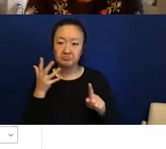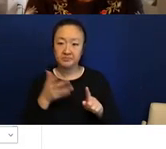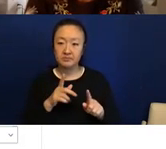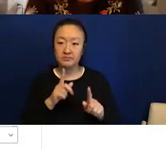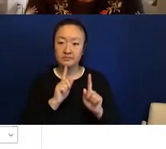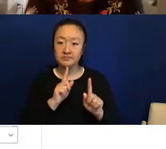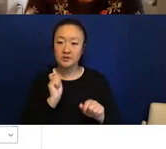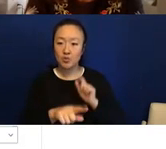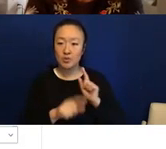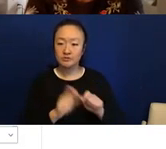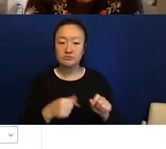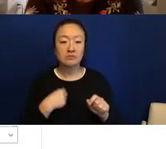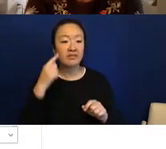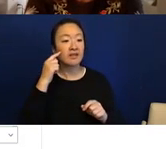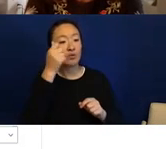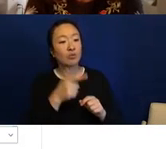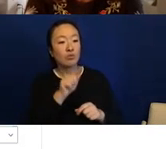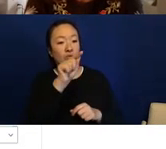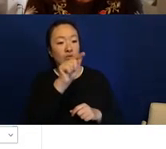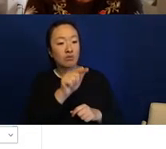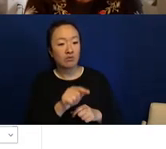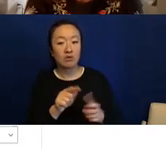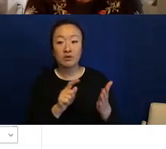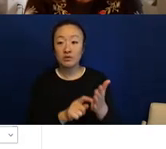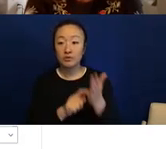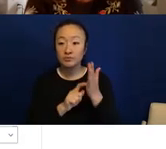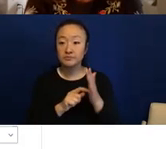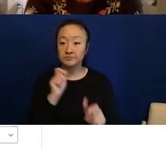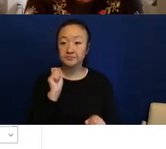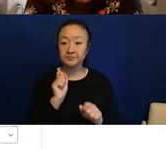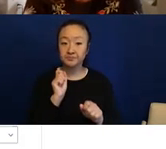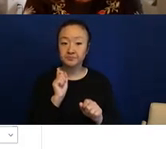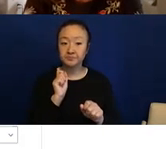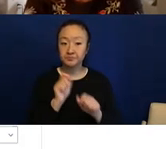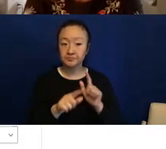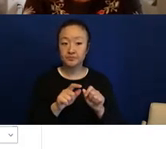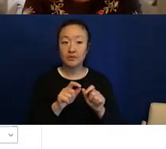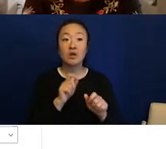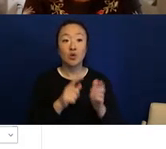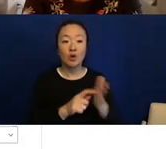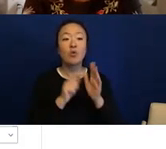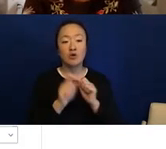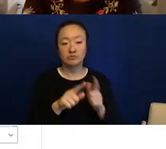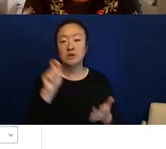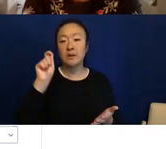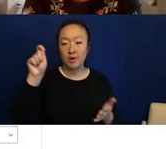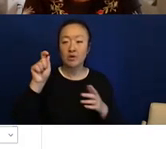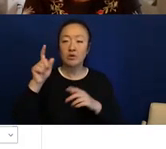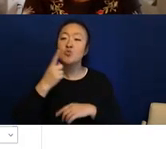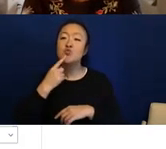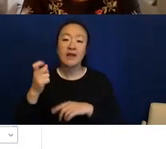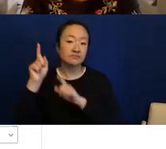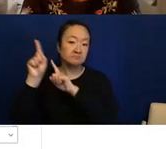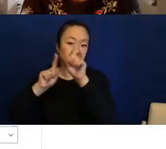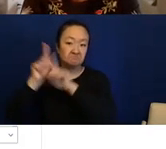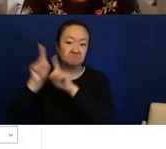questions. I think all of the mandatory questions or required questions are marked with a red asterisk.